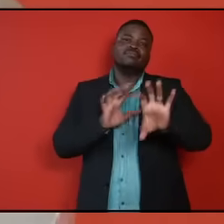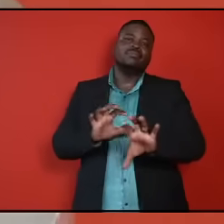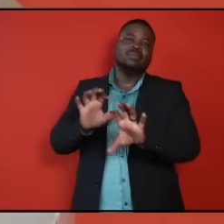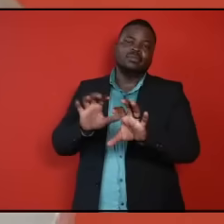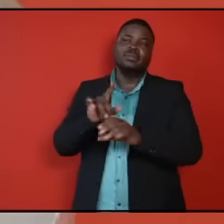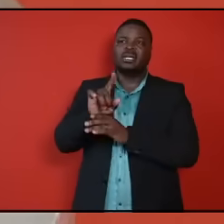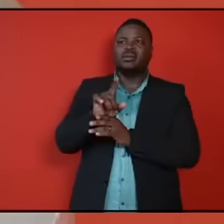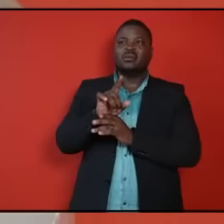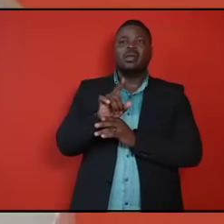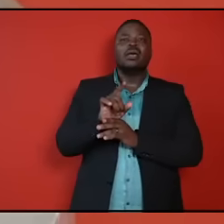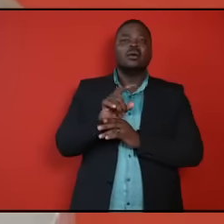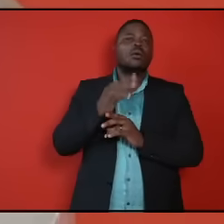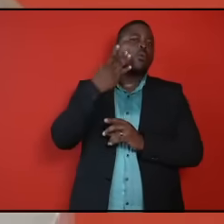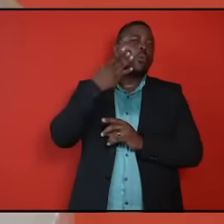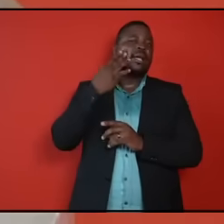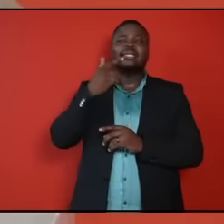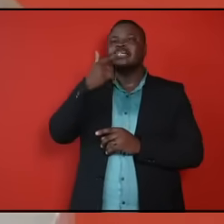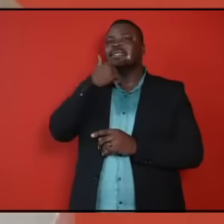March, when? December.